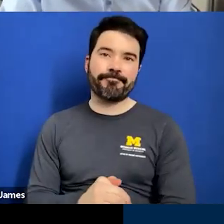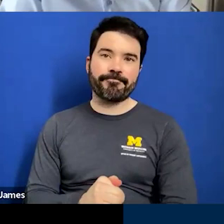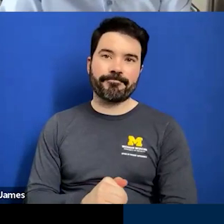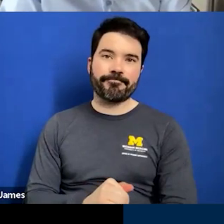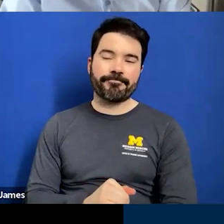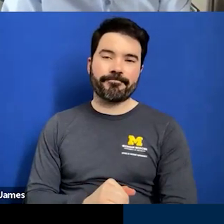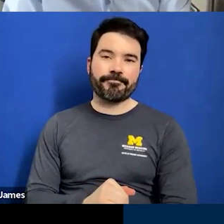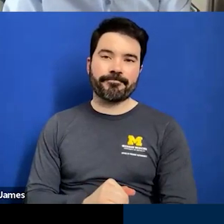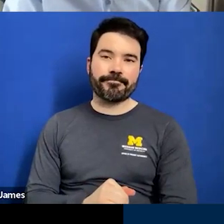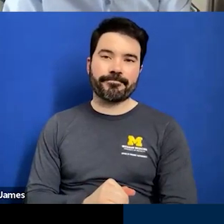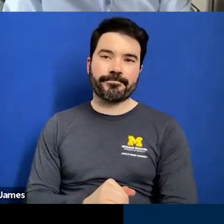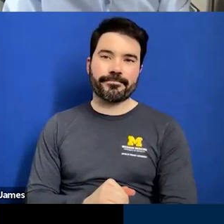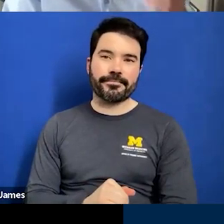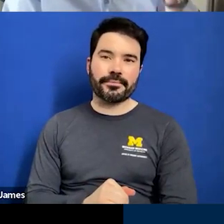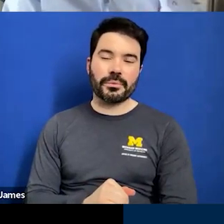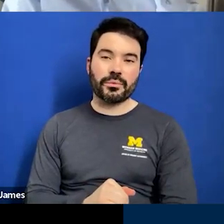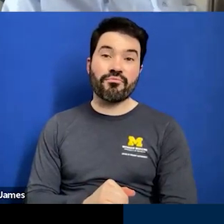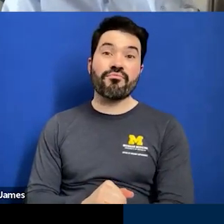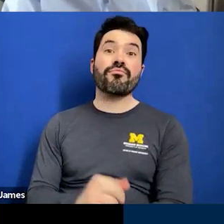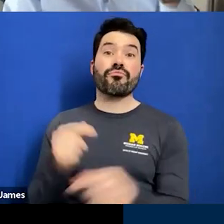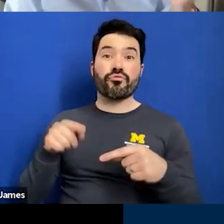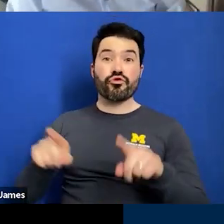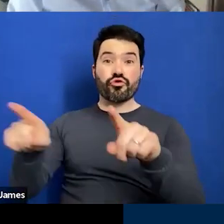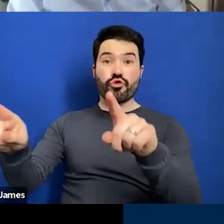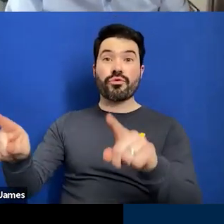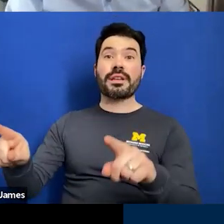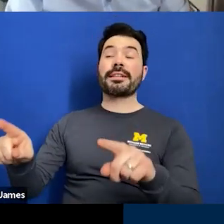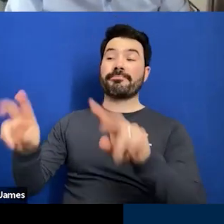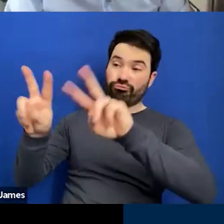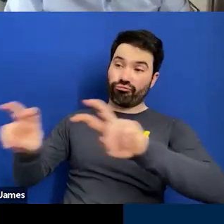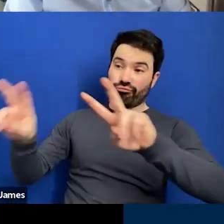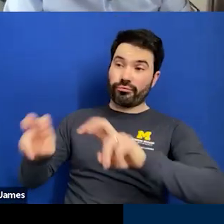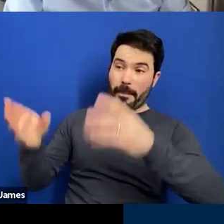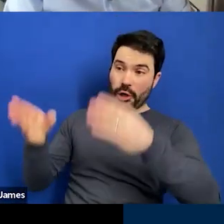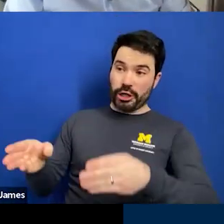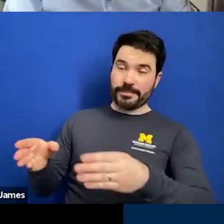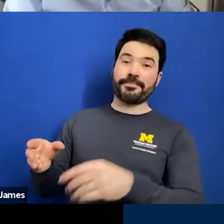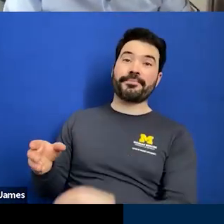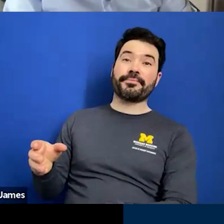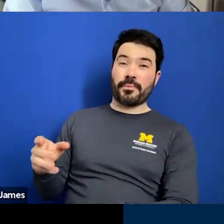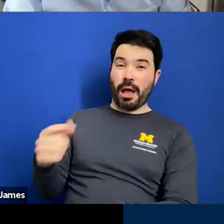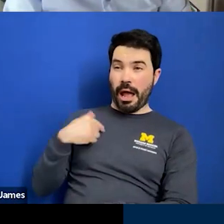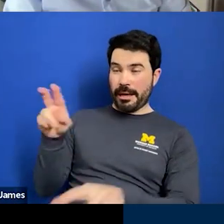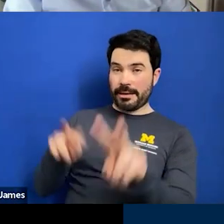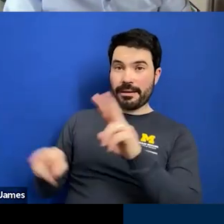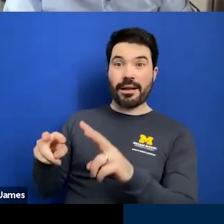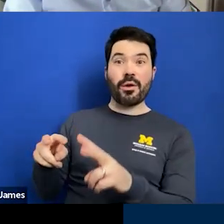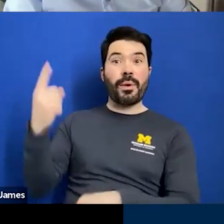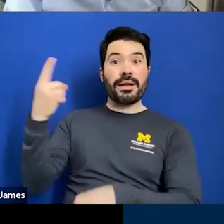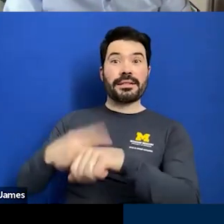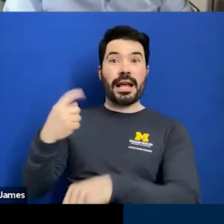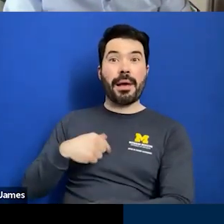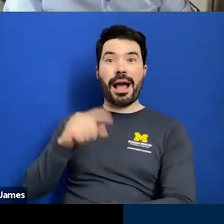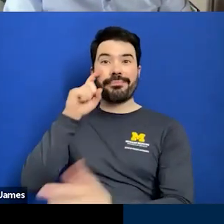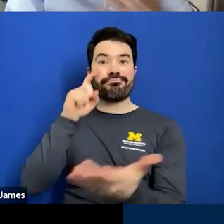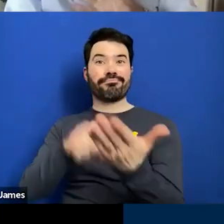I once, in physical exam, things to look at, I once identified a cochlear implant candidate sitting in the waiting